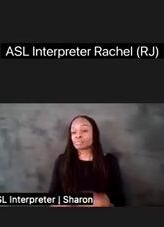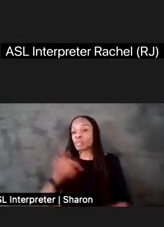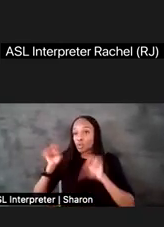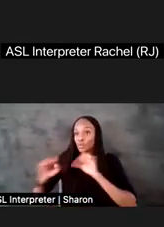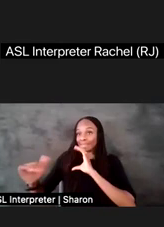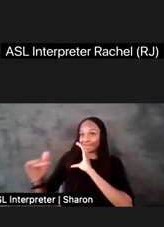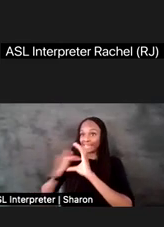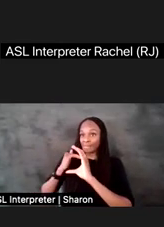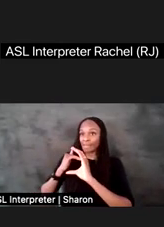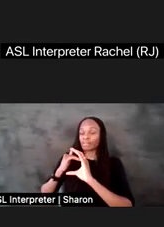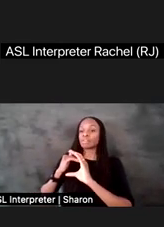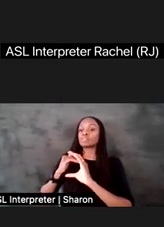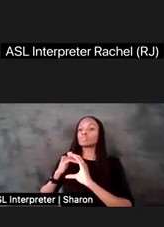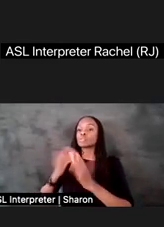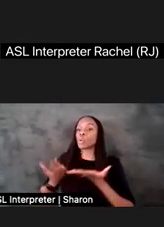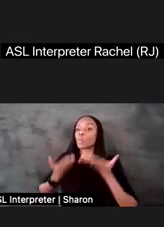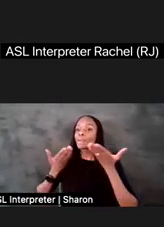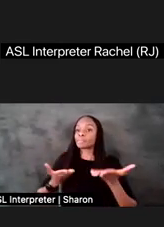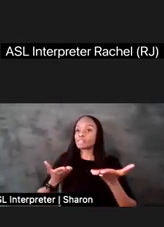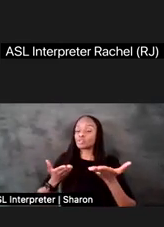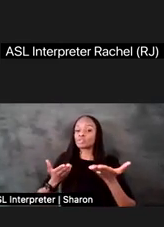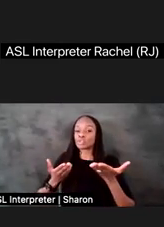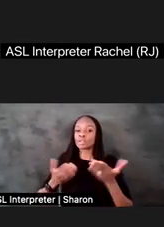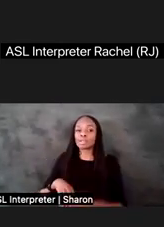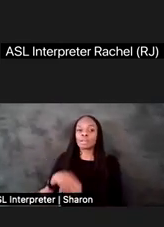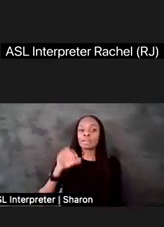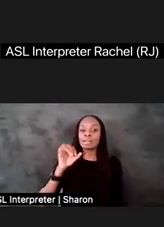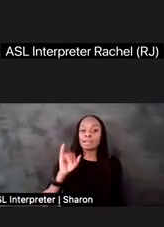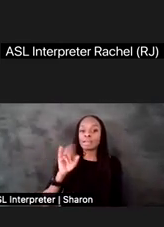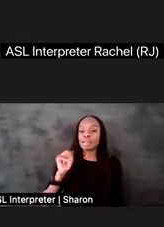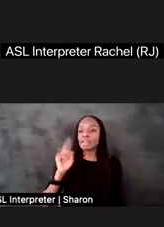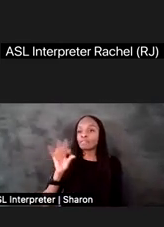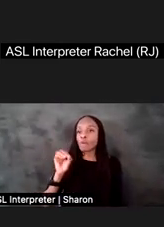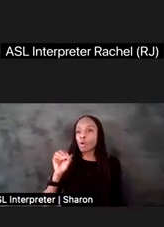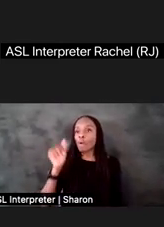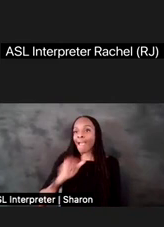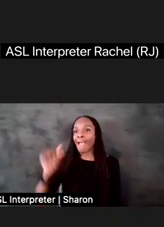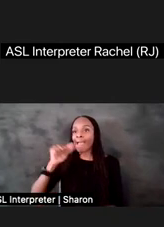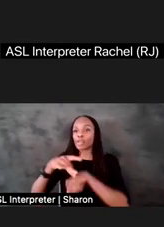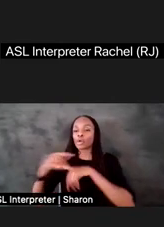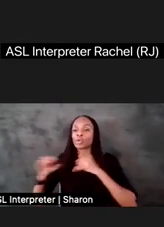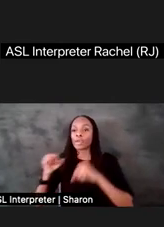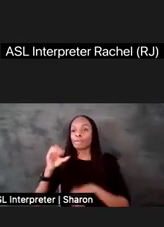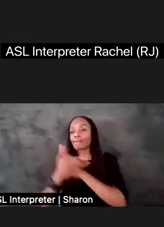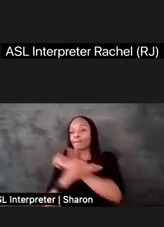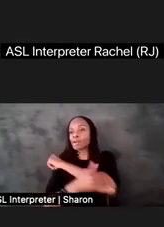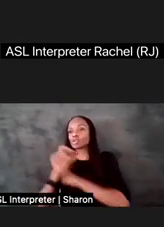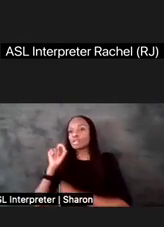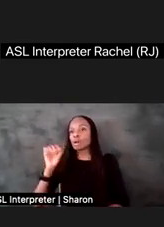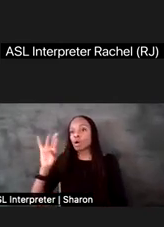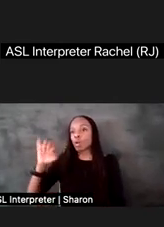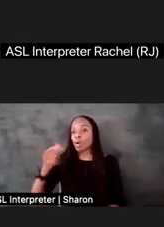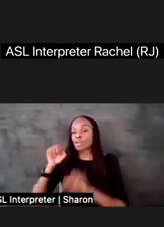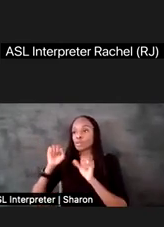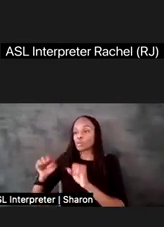us a recommendation, info@earthquakecountry.org. You can email them and reach out to them and say, hey, I was on